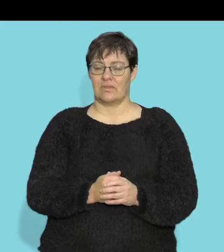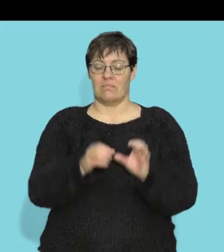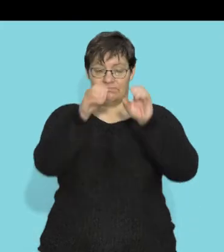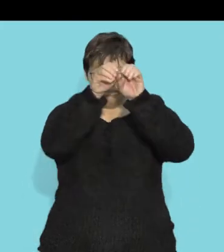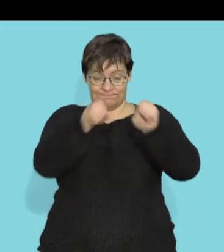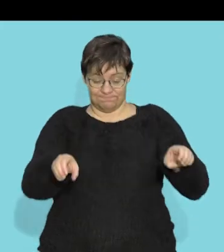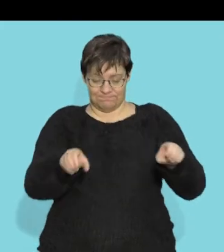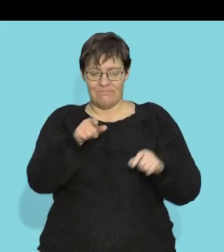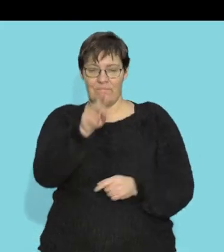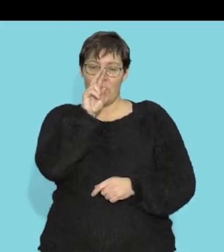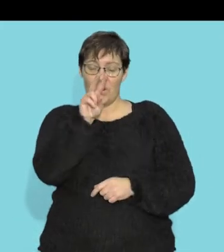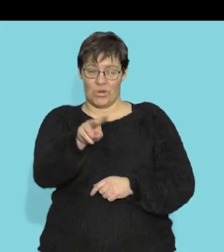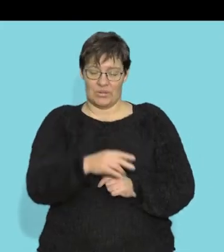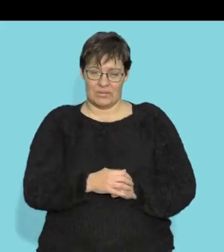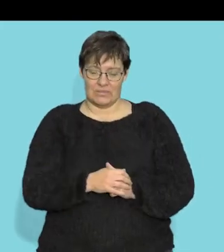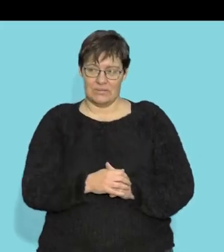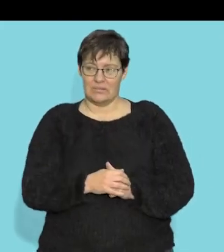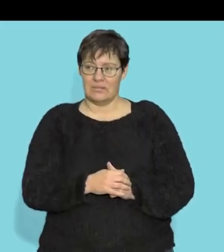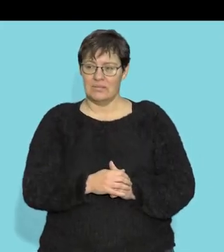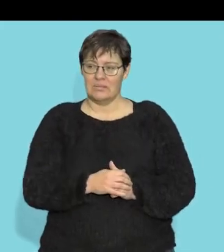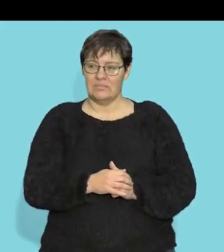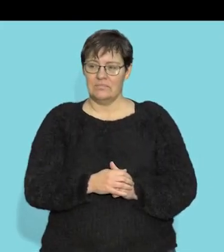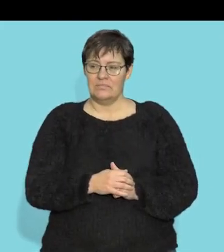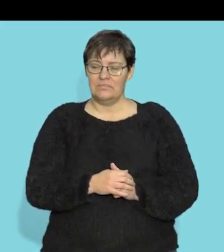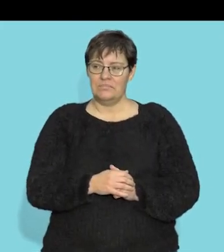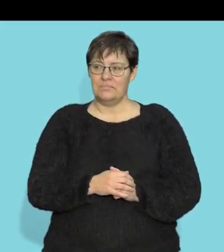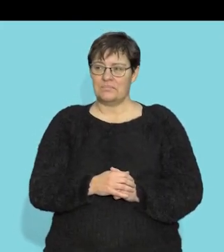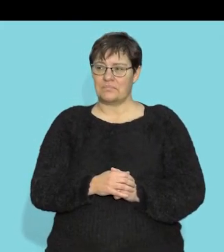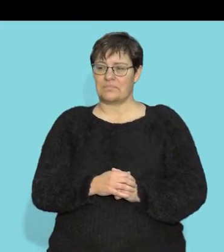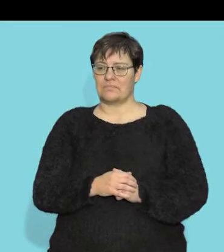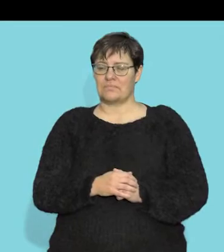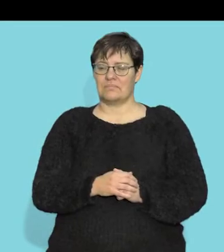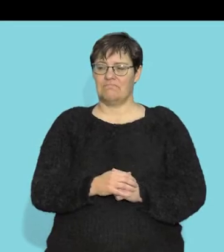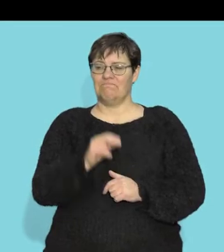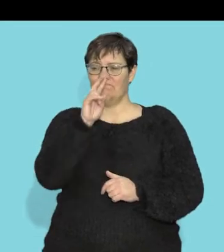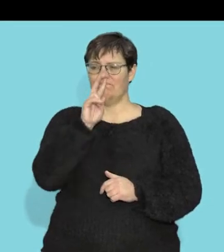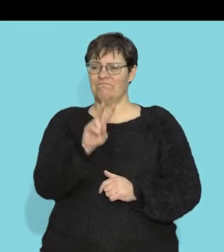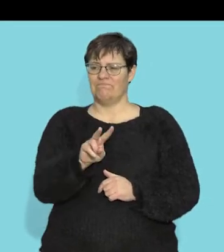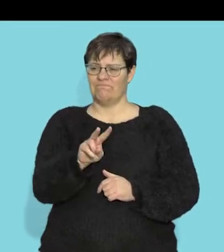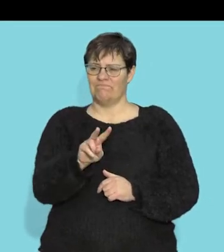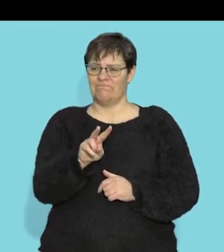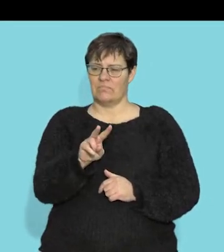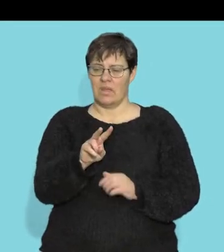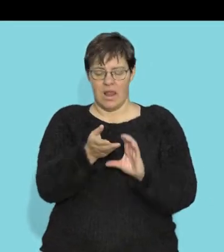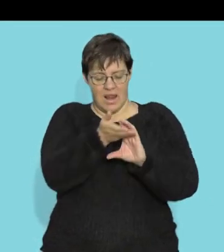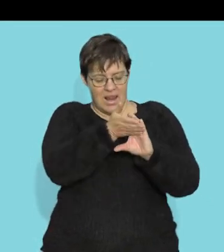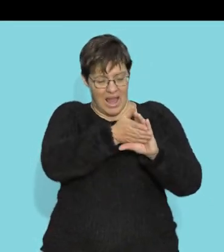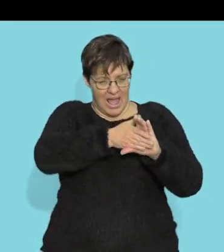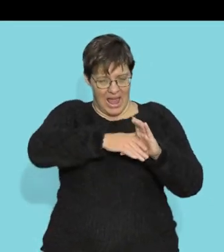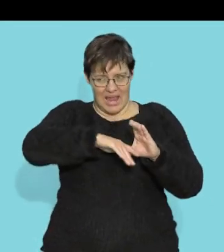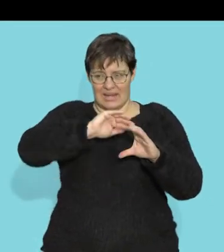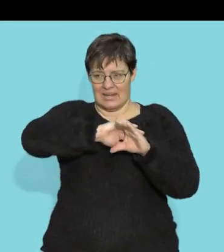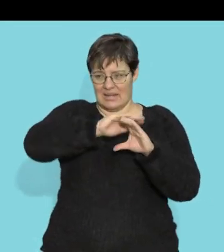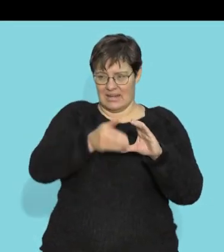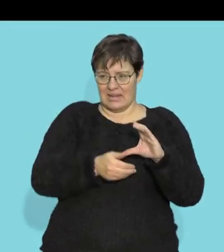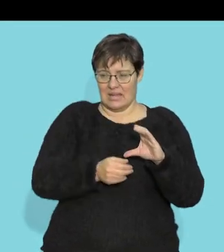look at the one bronchus, two bronchi, if again we have a look at the lining, okay, we're going to